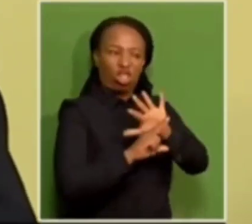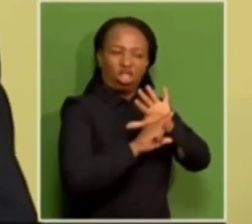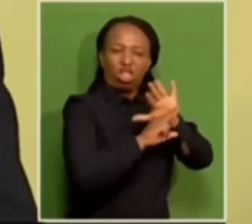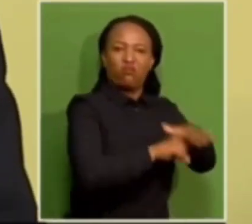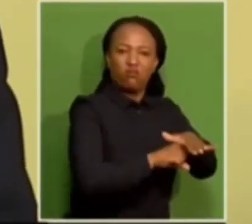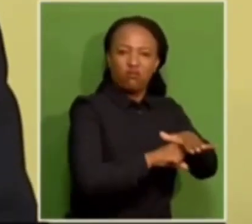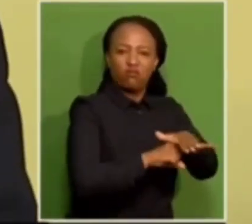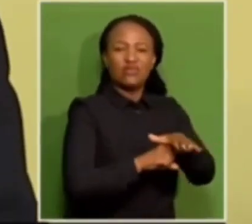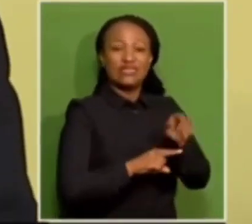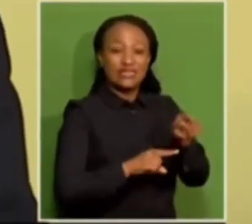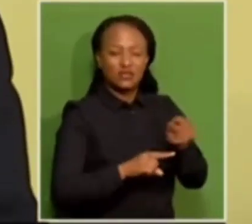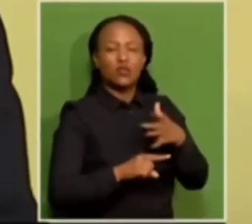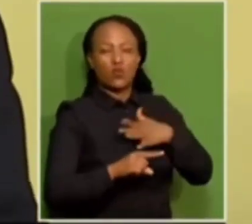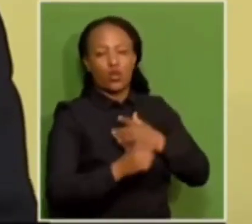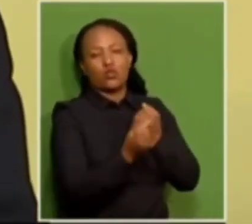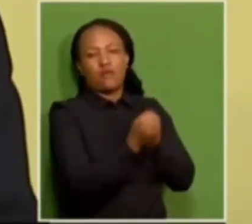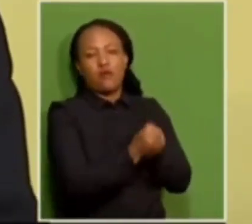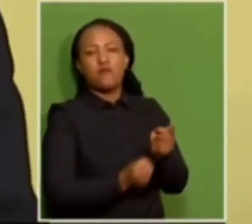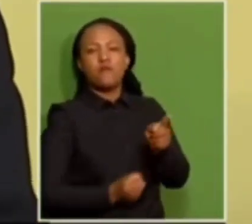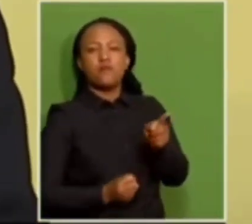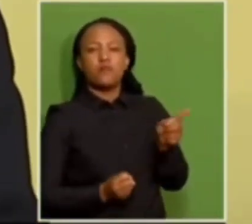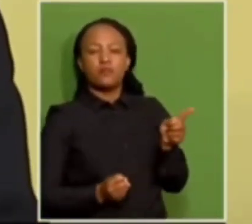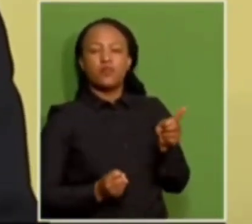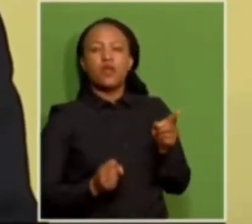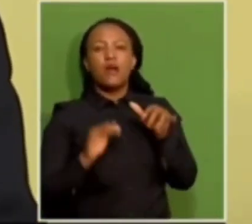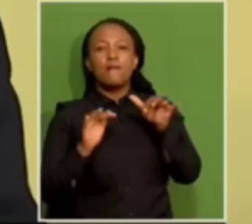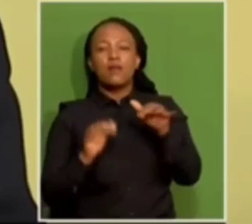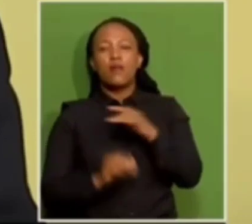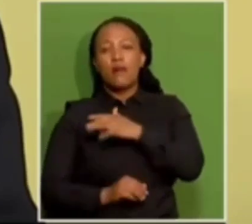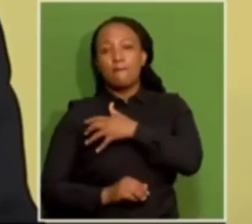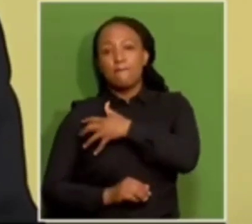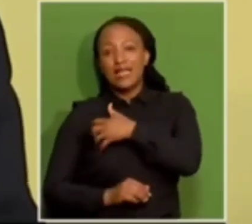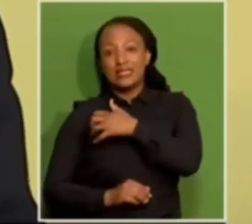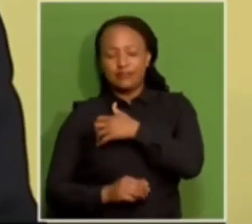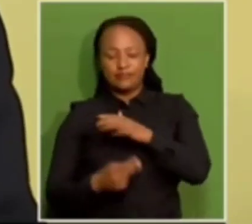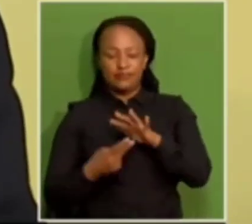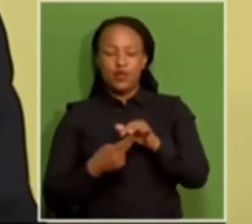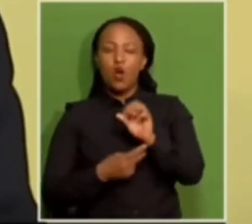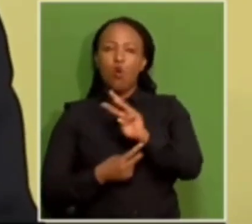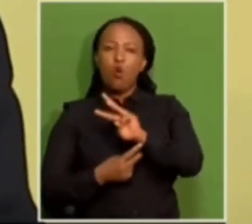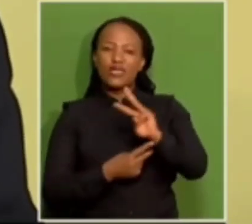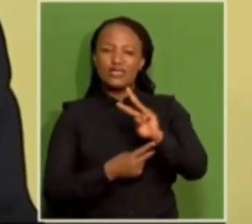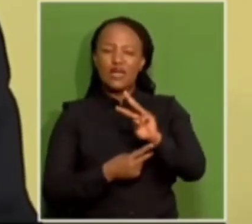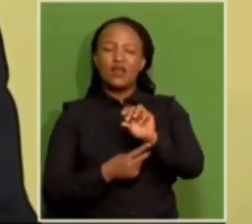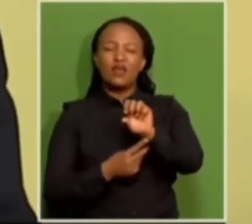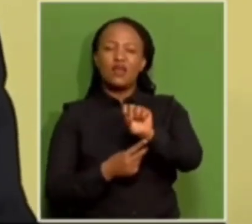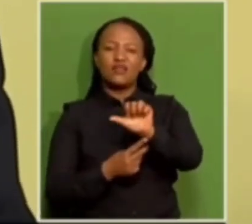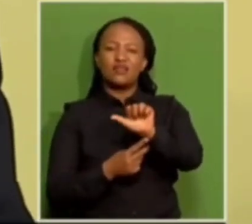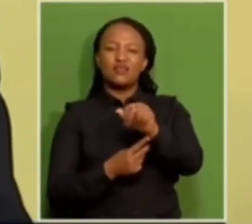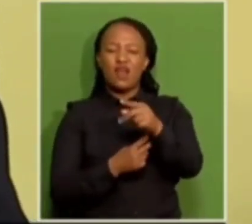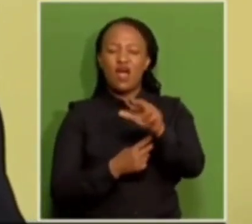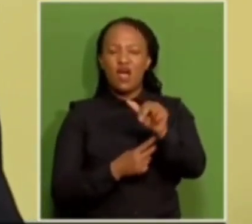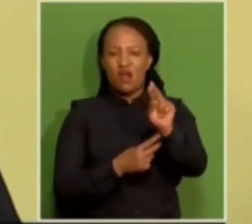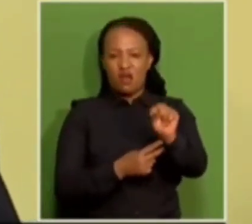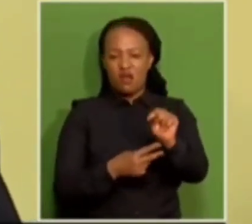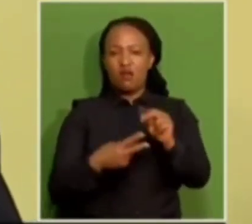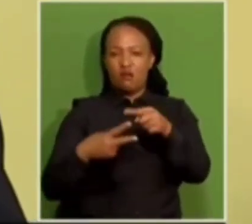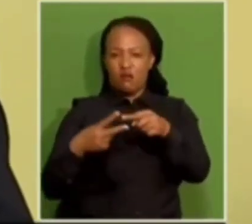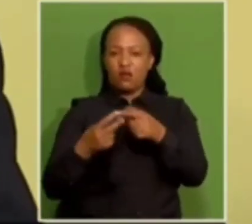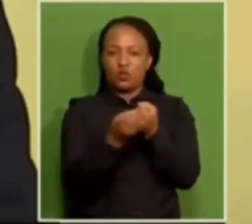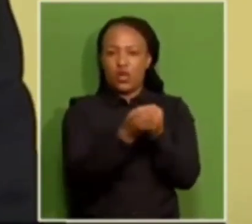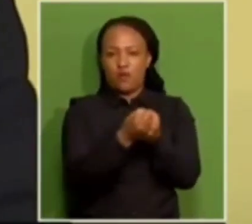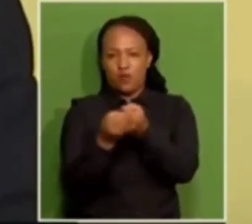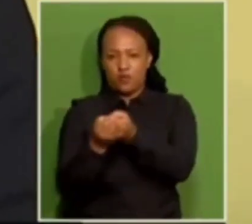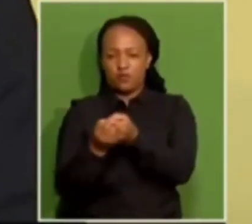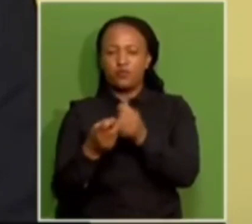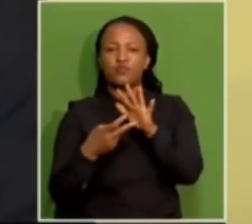oppression that is why we will continue to support the struggles of the people of Palestine and Western Sahara we are